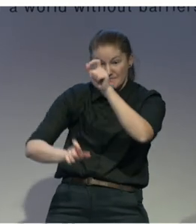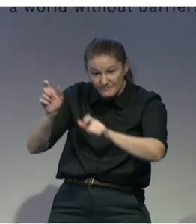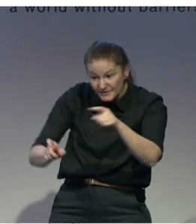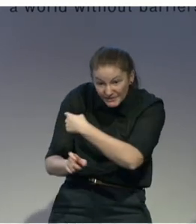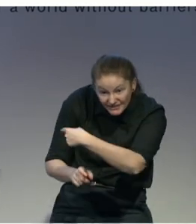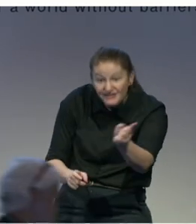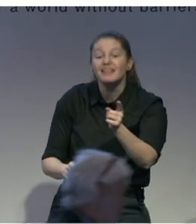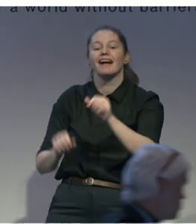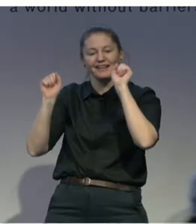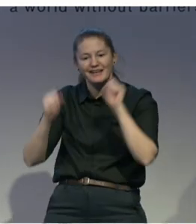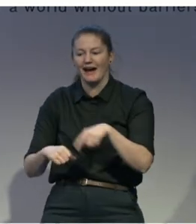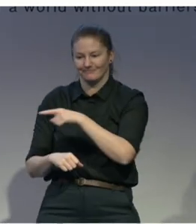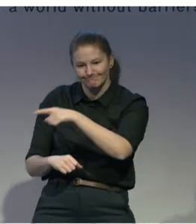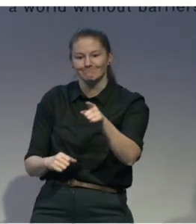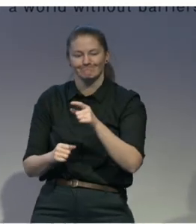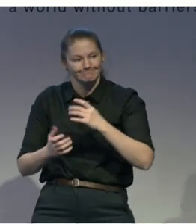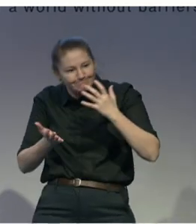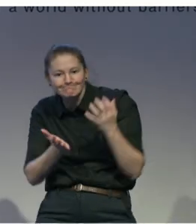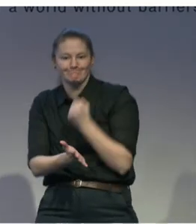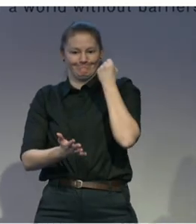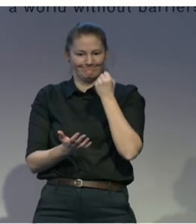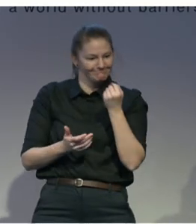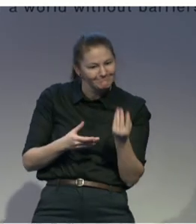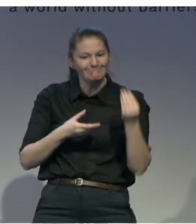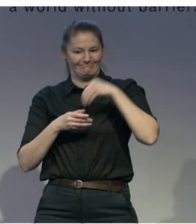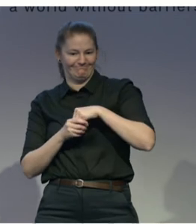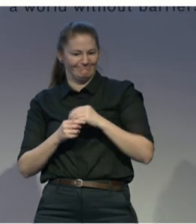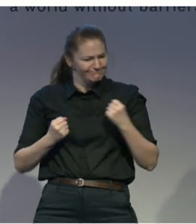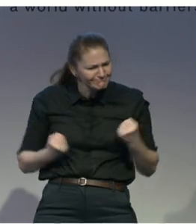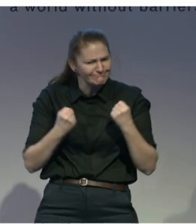do great things. Thank you.